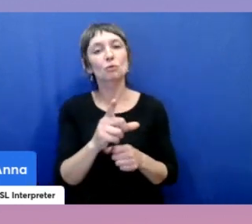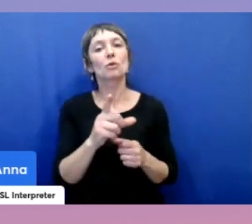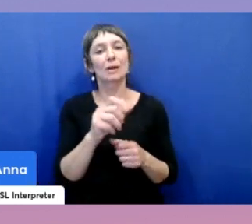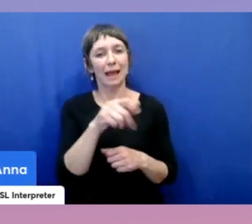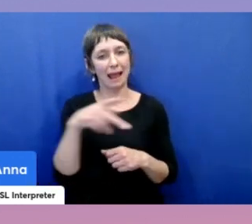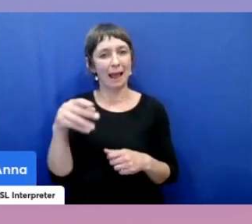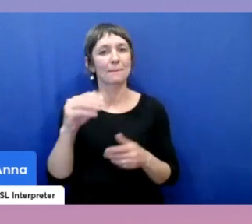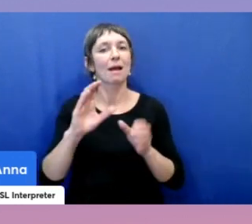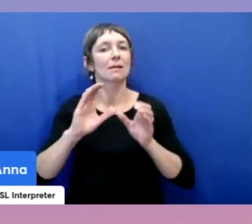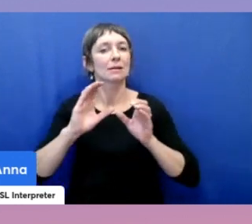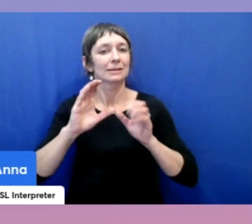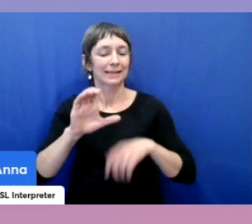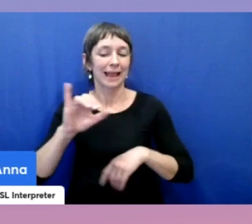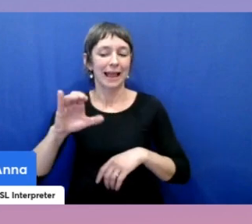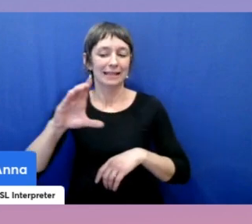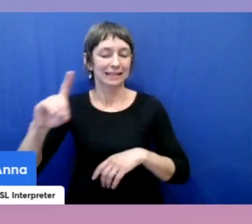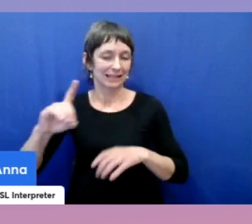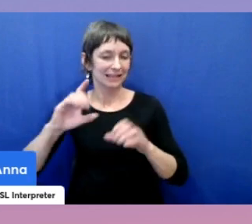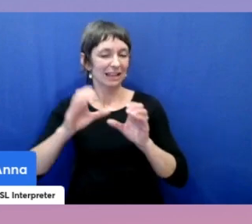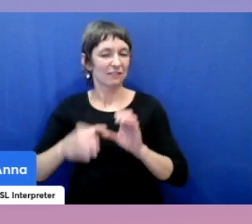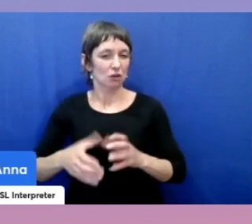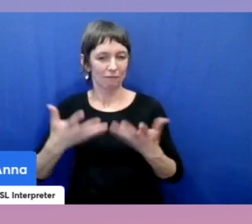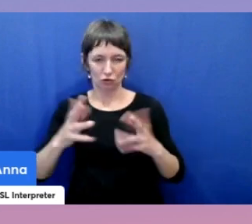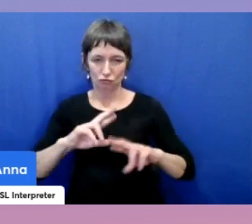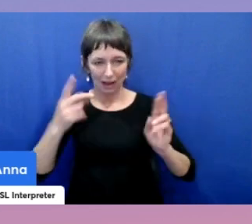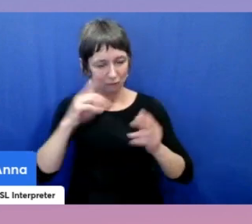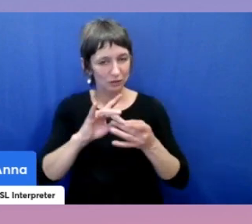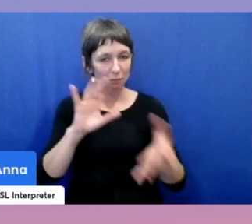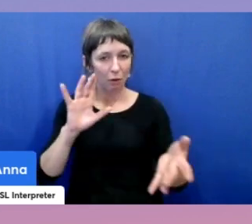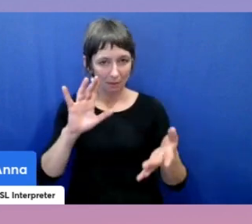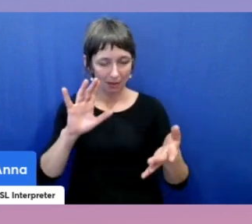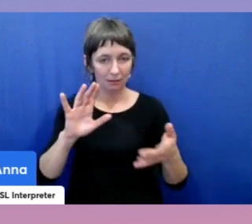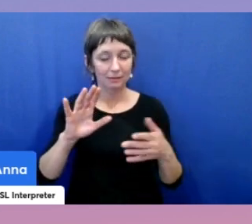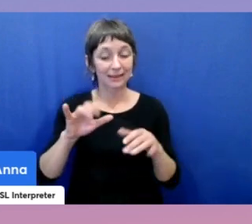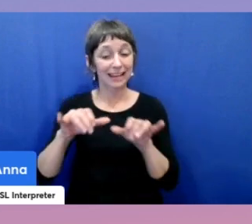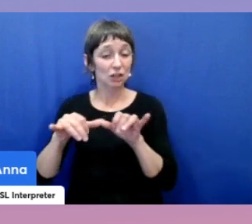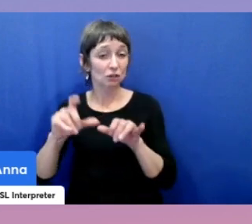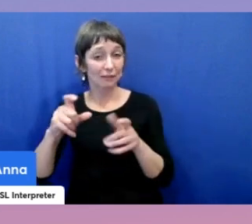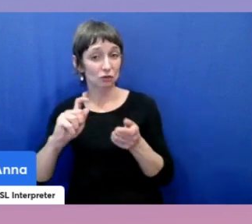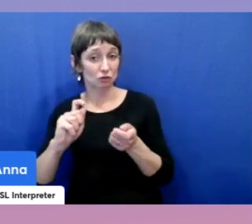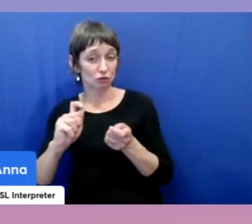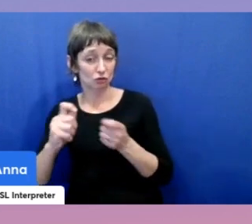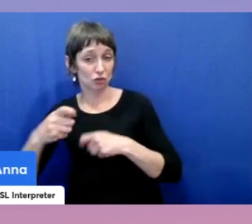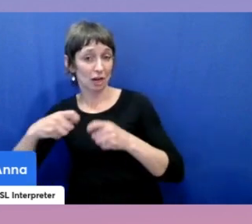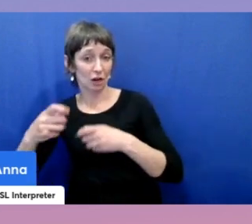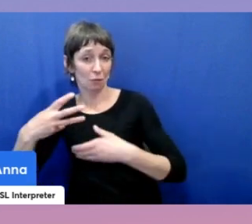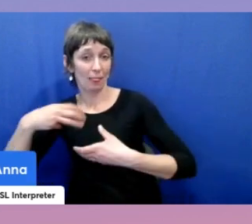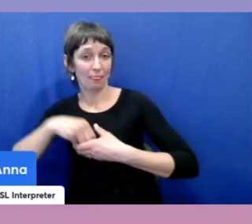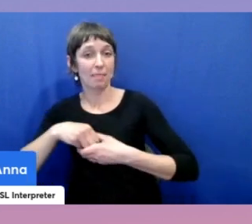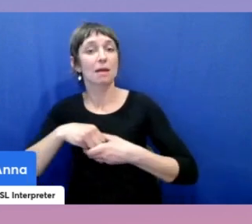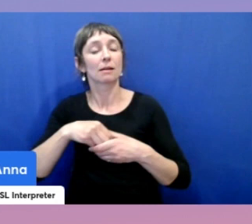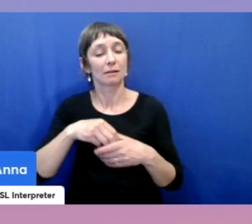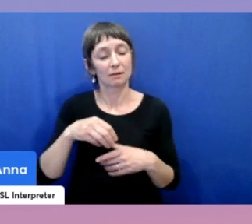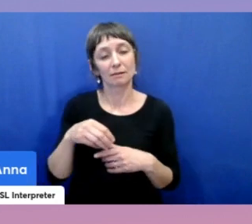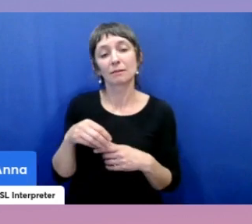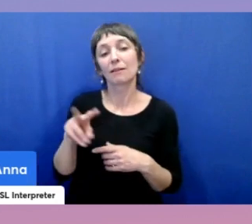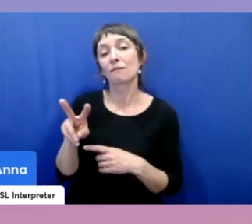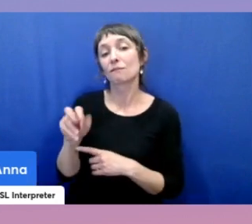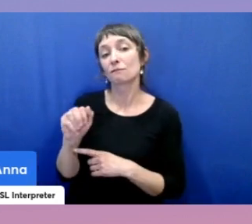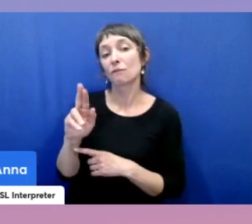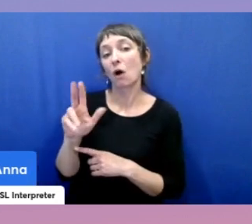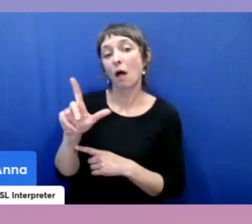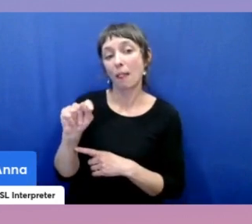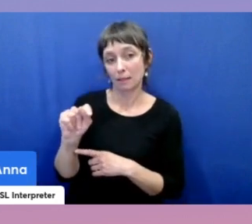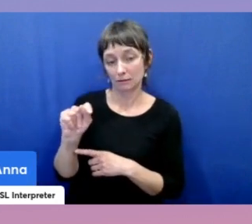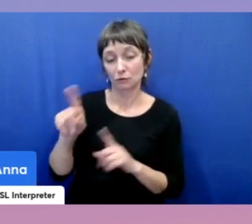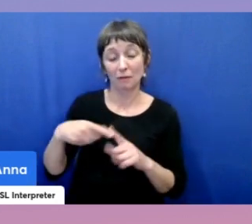is ready for deployment, and engineer need to change it within Vault. When they finish to